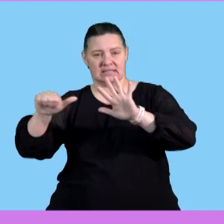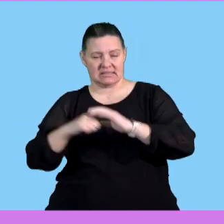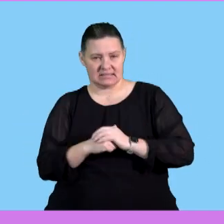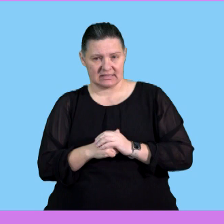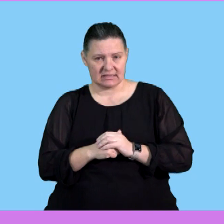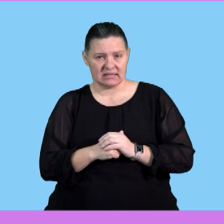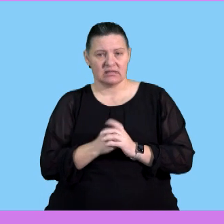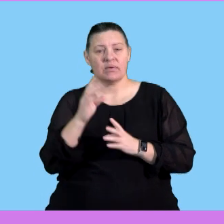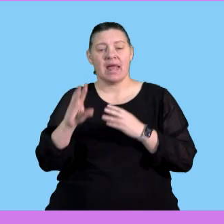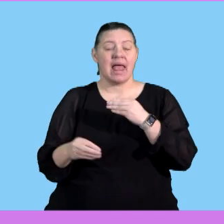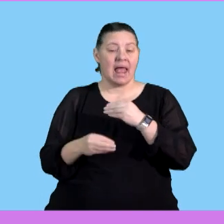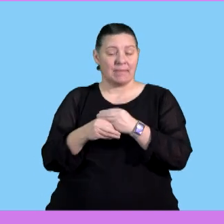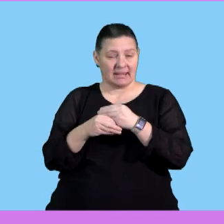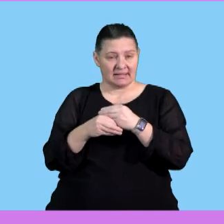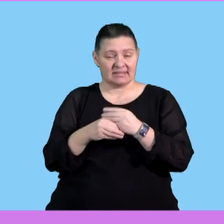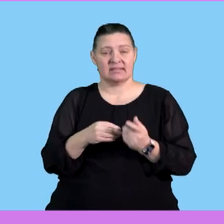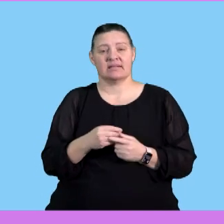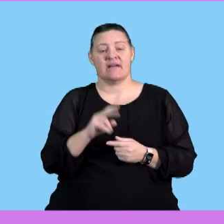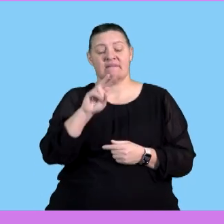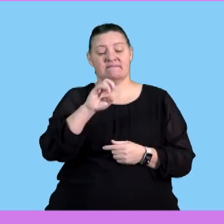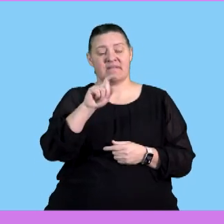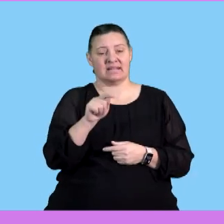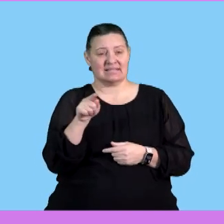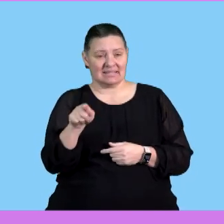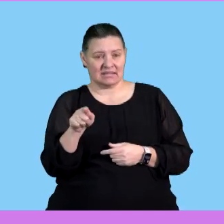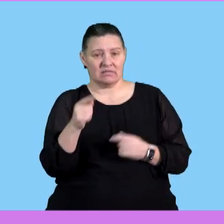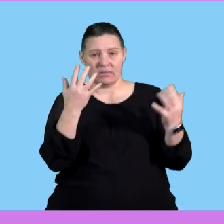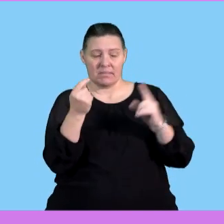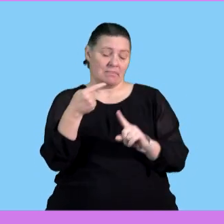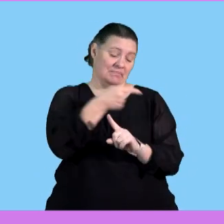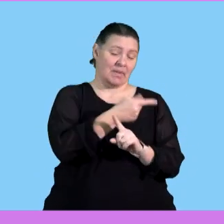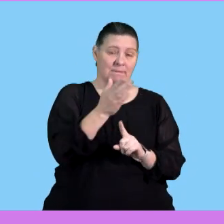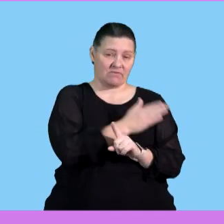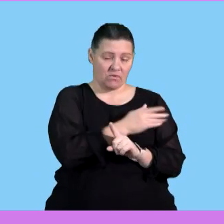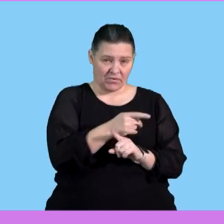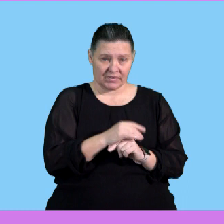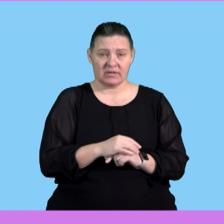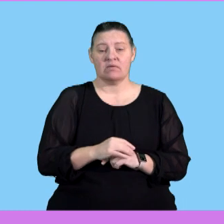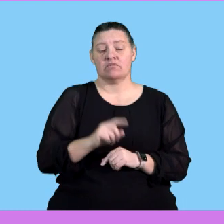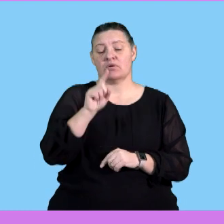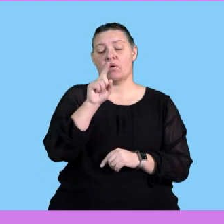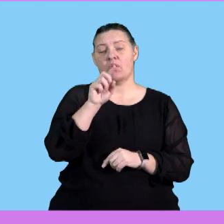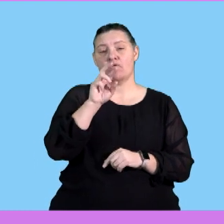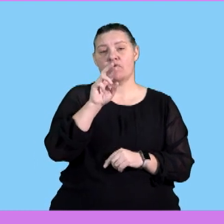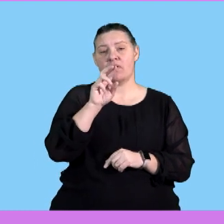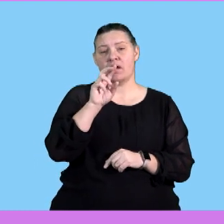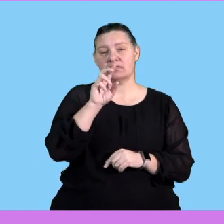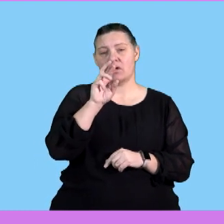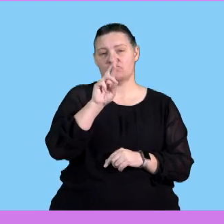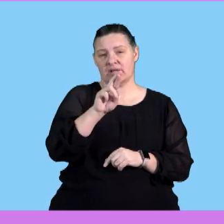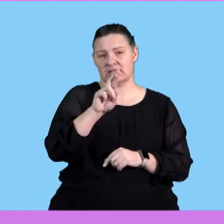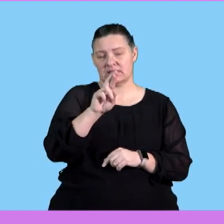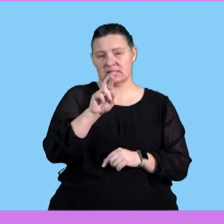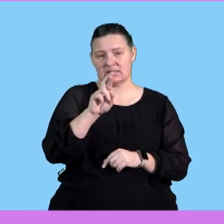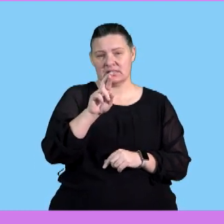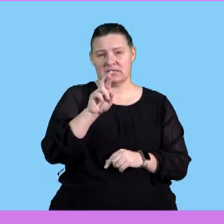R69.76. So this being added to the VAT amount that we have calculated, of which it was